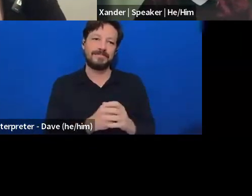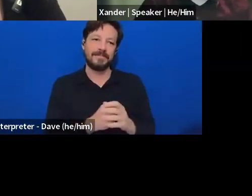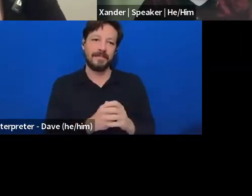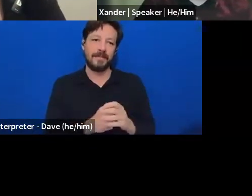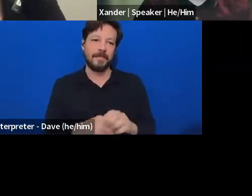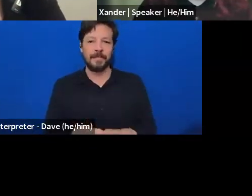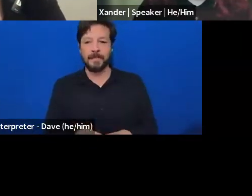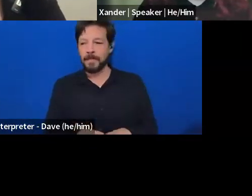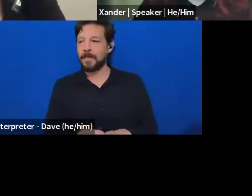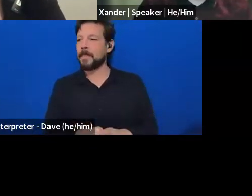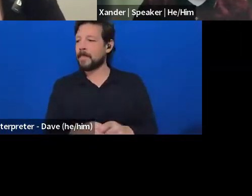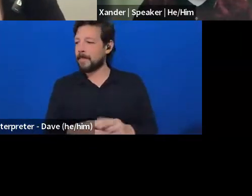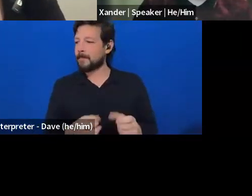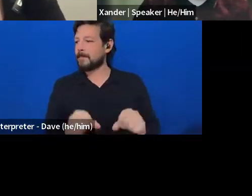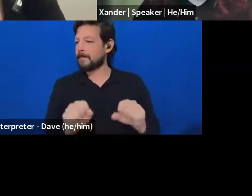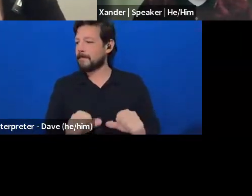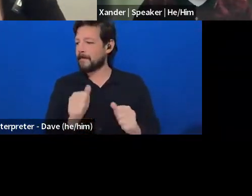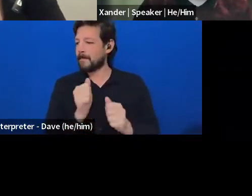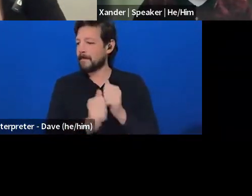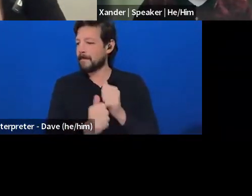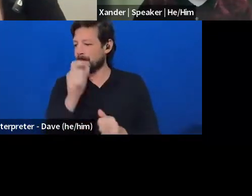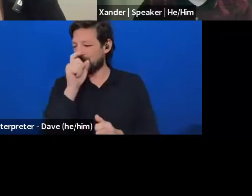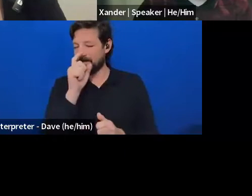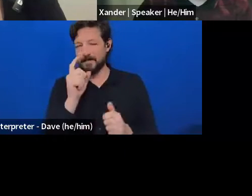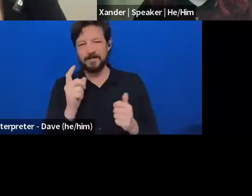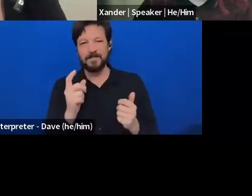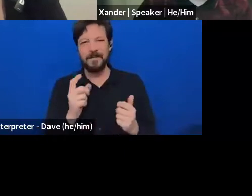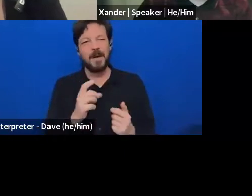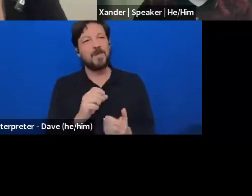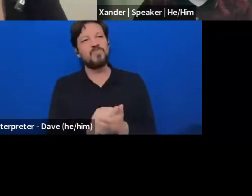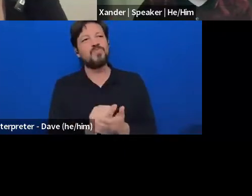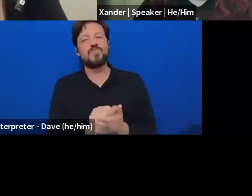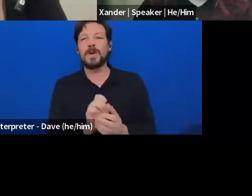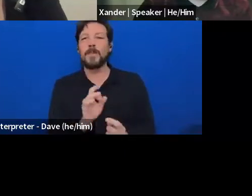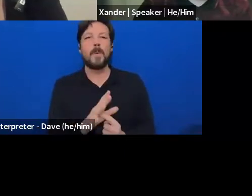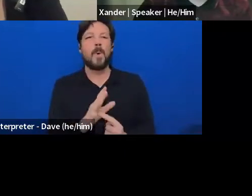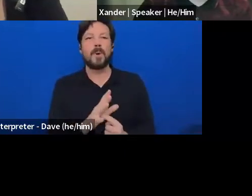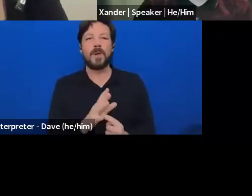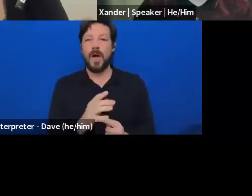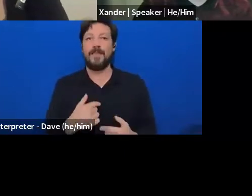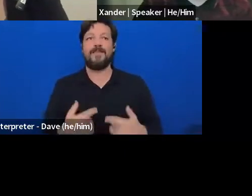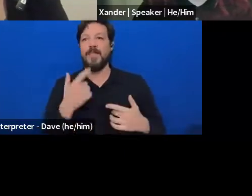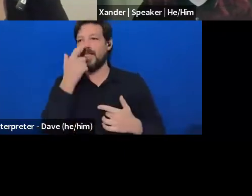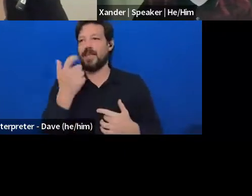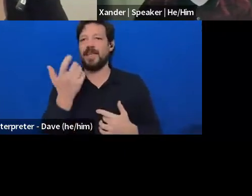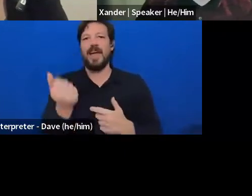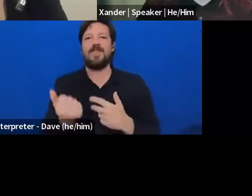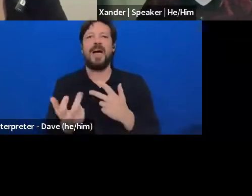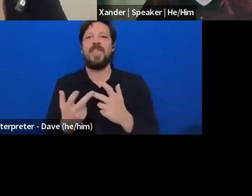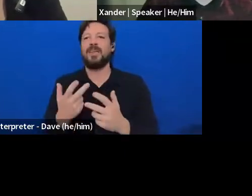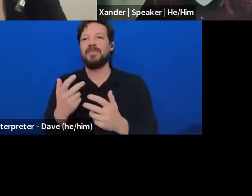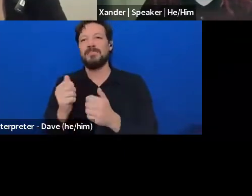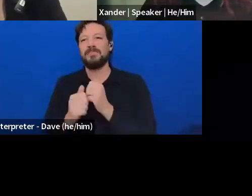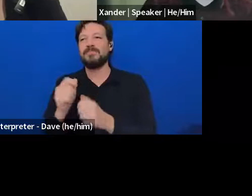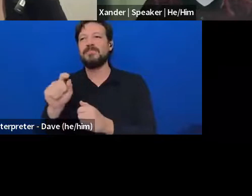yeah, siblings are a very important part of my life, and I'm very grateful to have them. Thank you. That's fantastic.